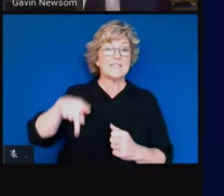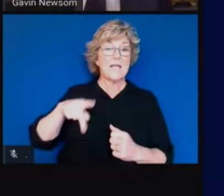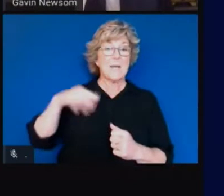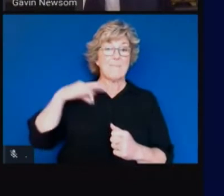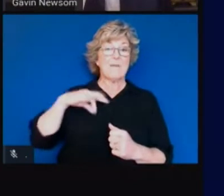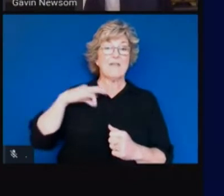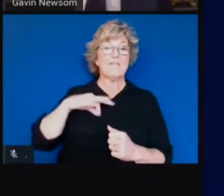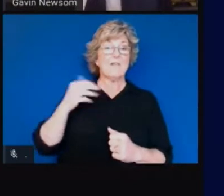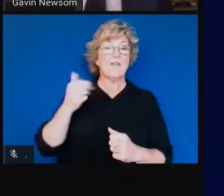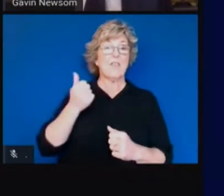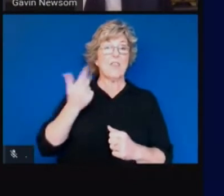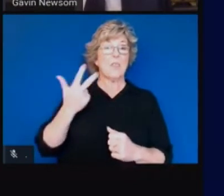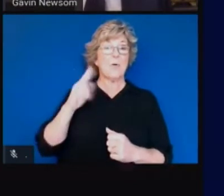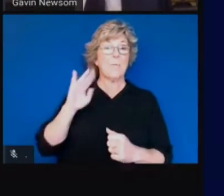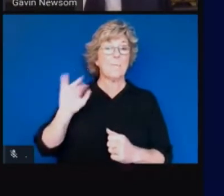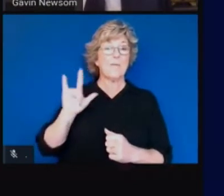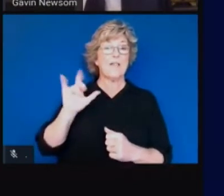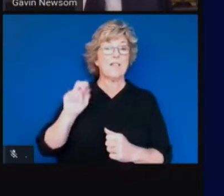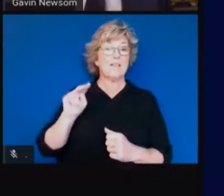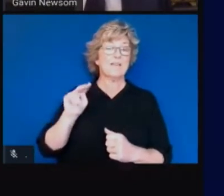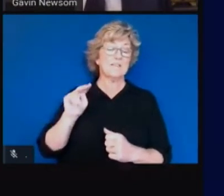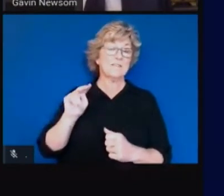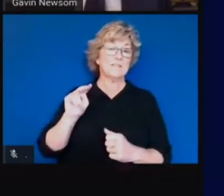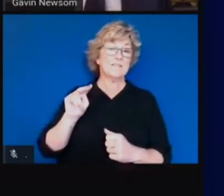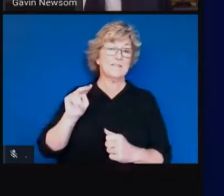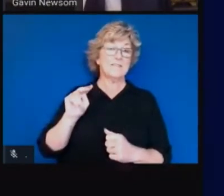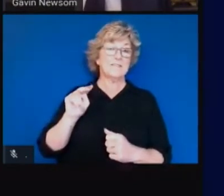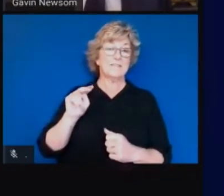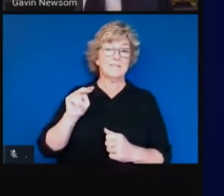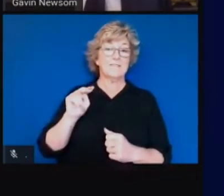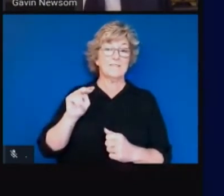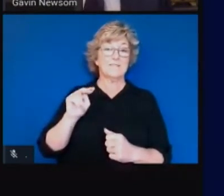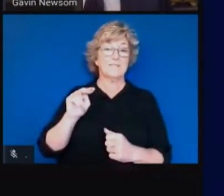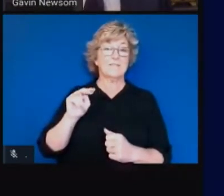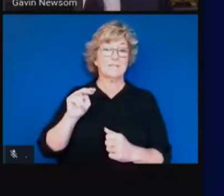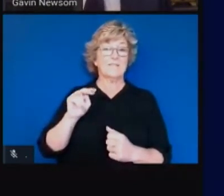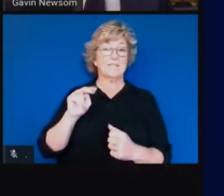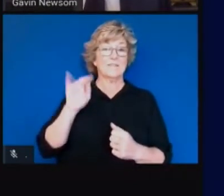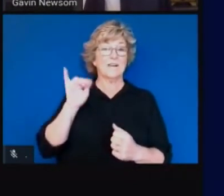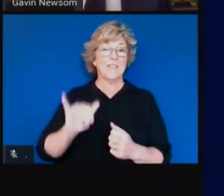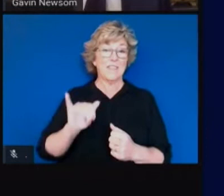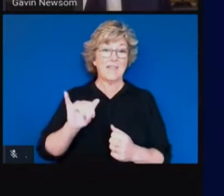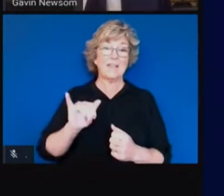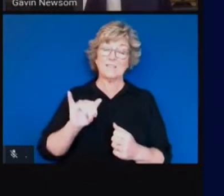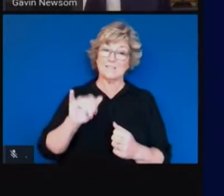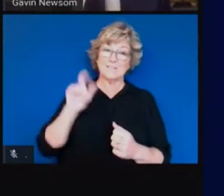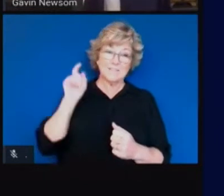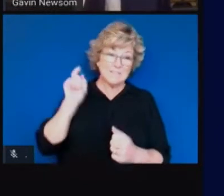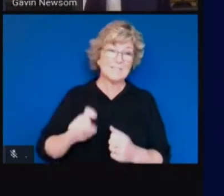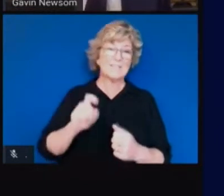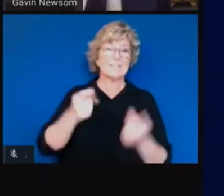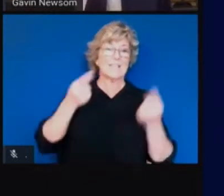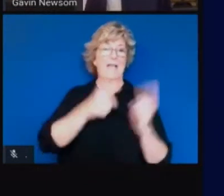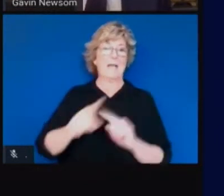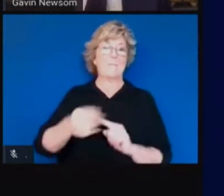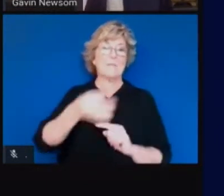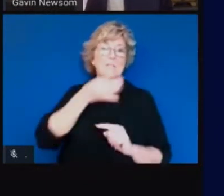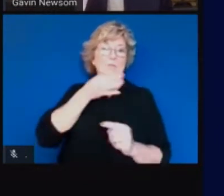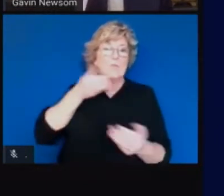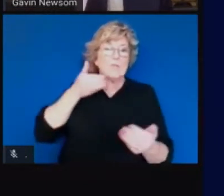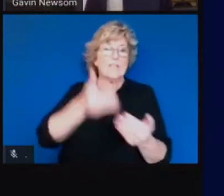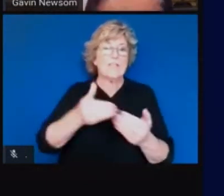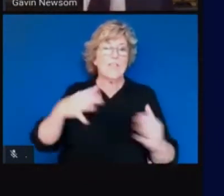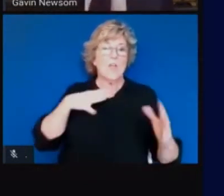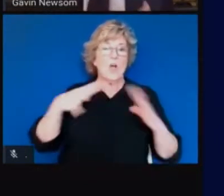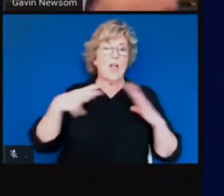space, $13 billion just on the SNAP benefits. Again, that cannot happen soon enough, particularly during these holidays when we